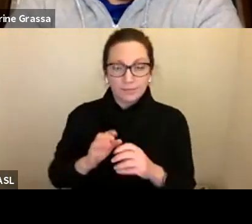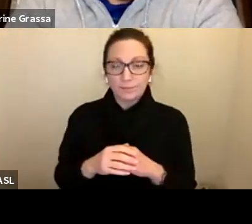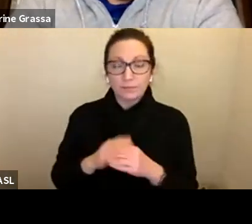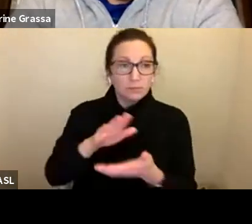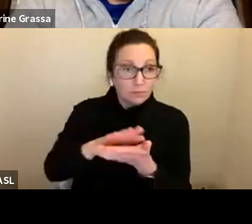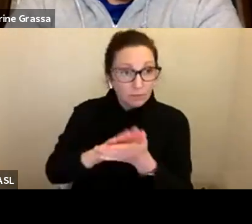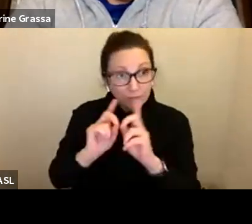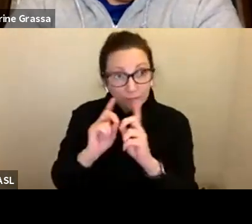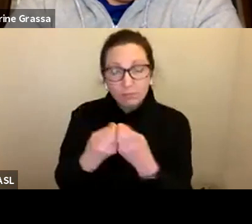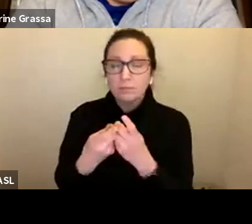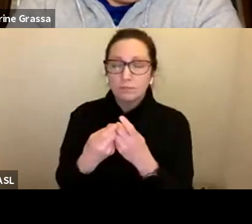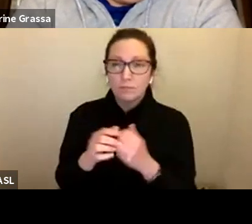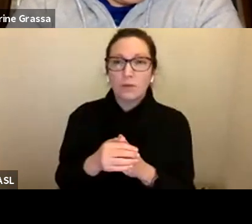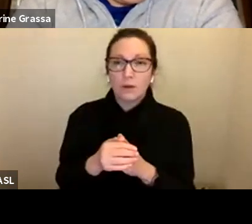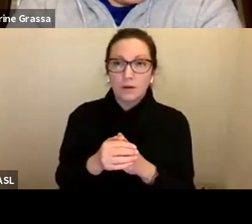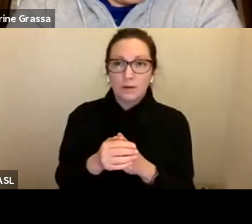schools.